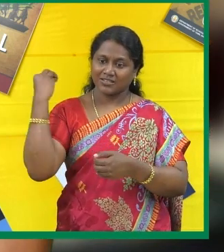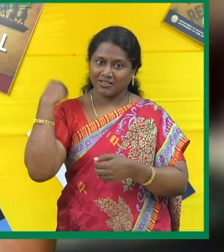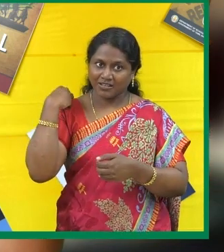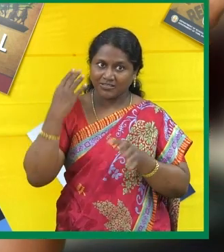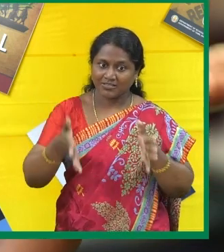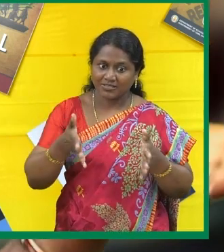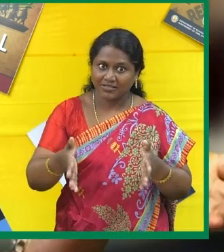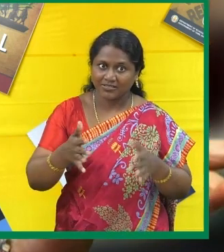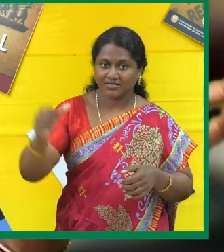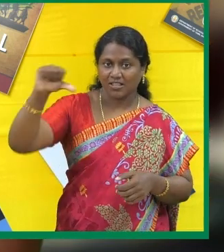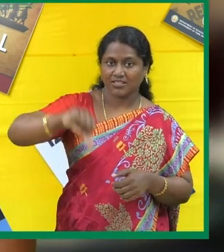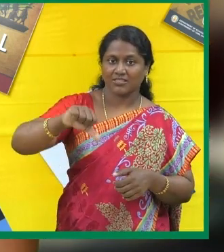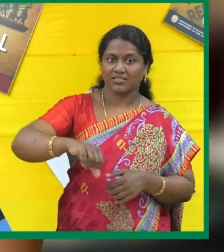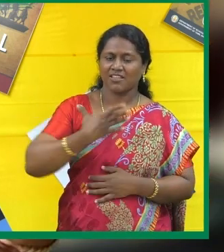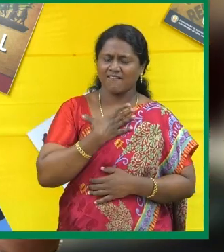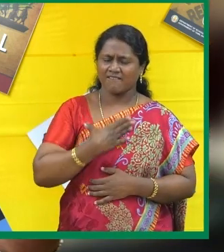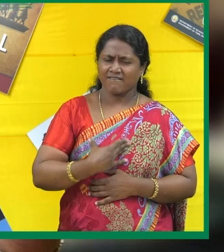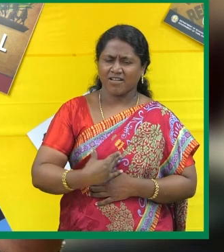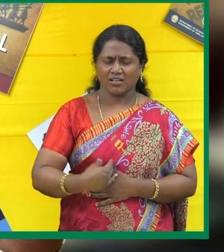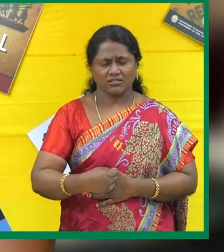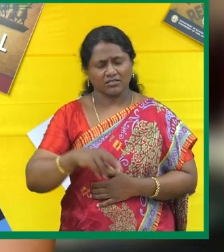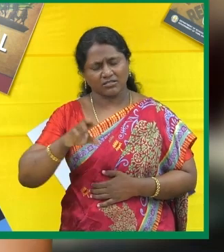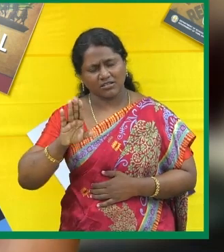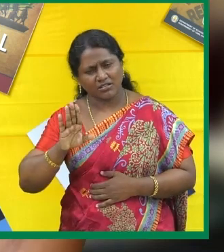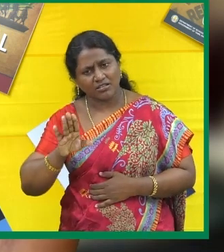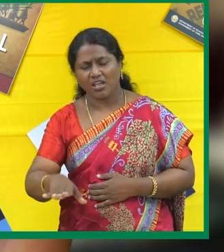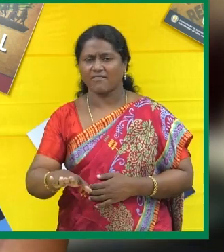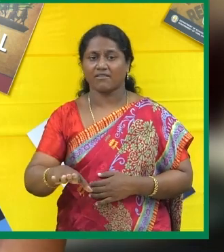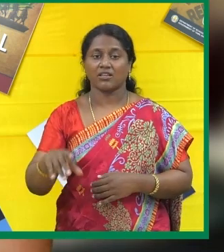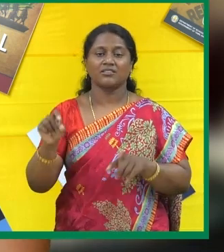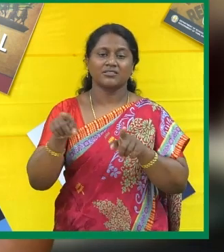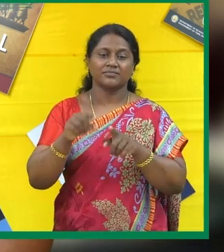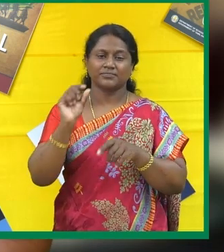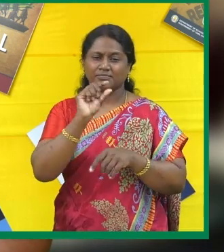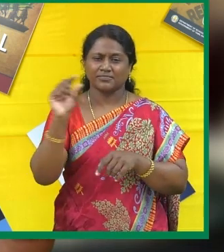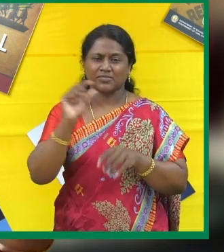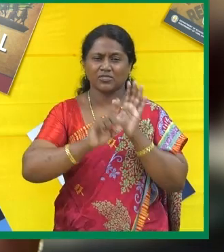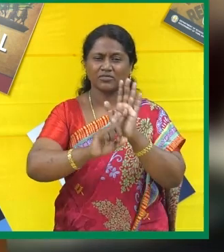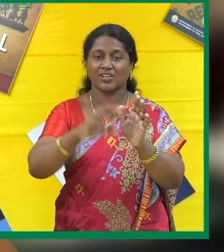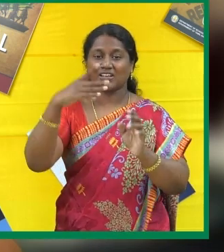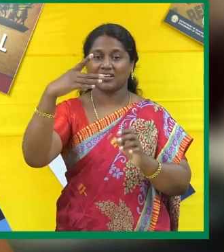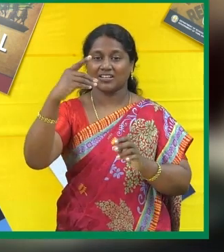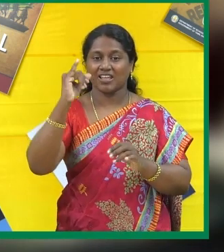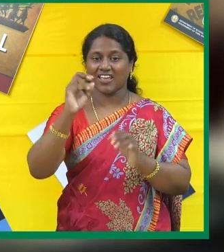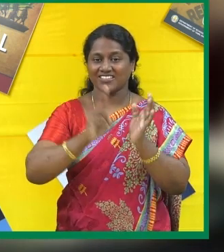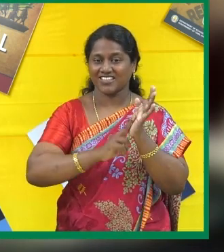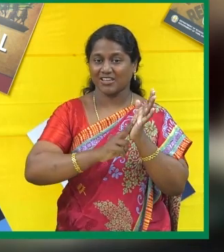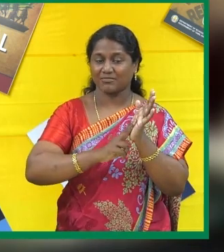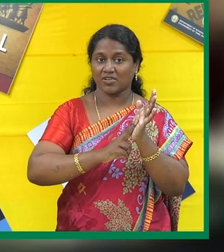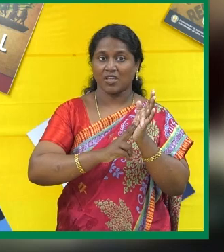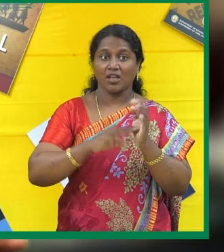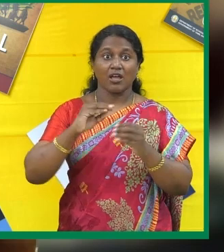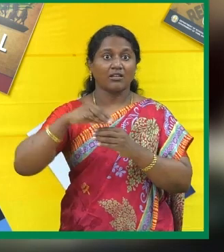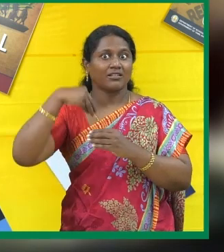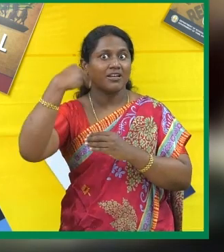your life you will have some difficult situations, that will be dim, darkness. Nor holding back in